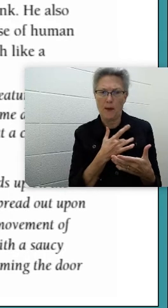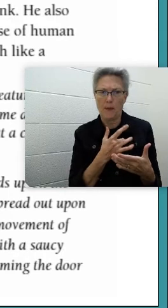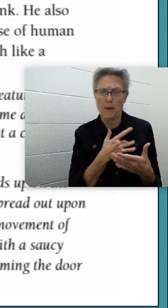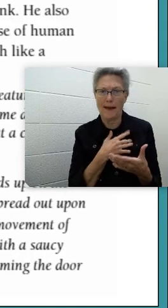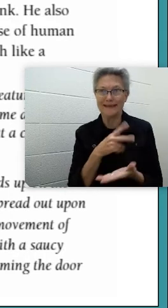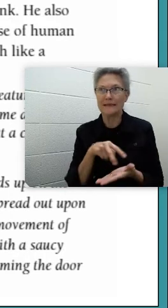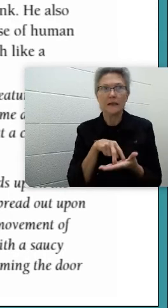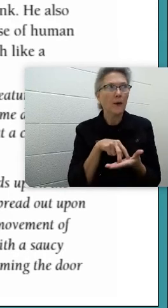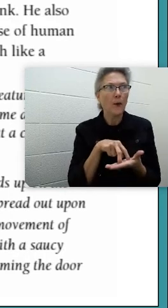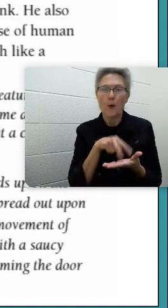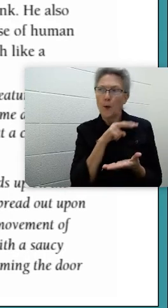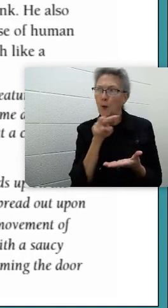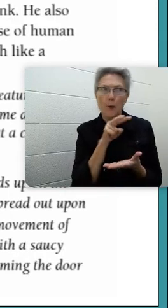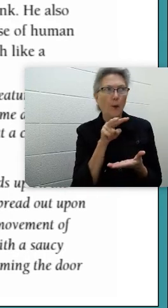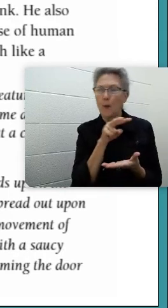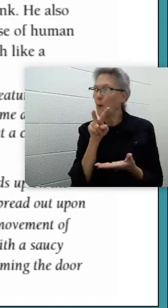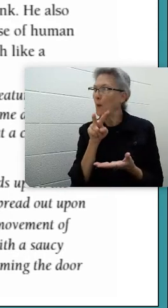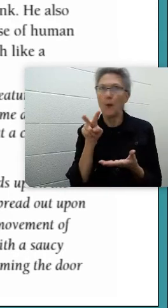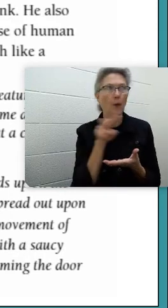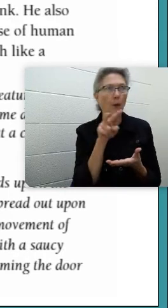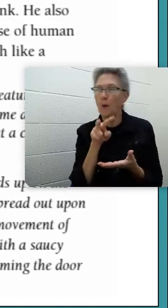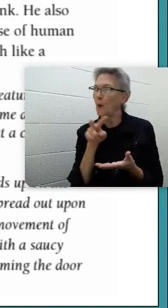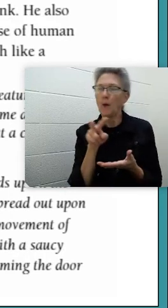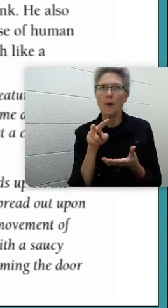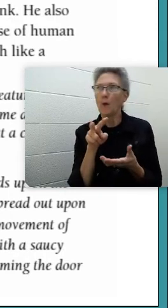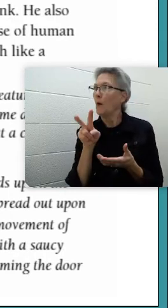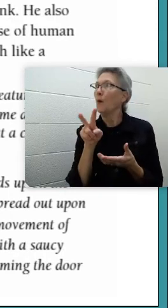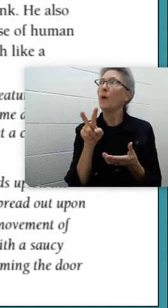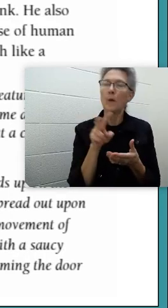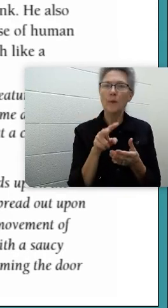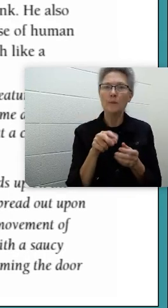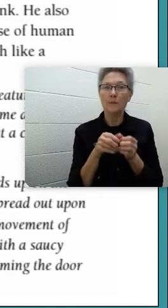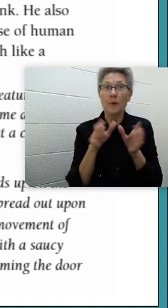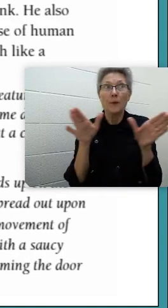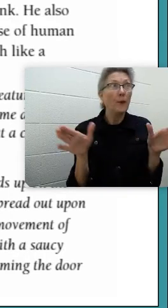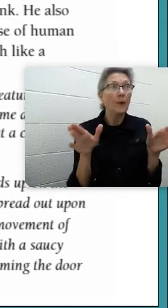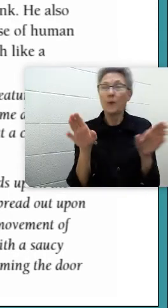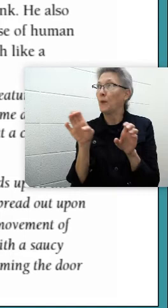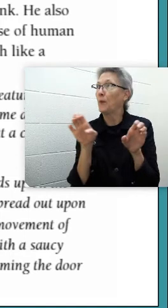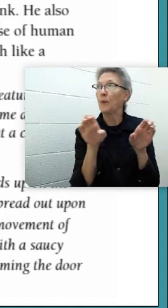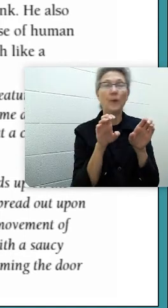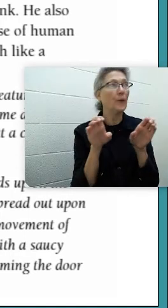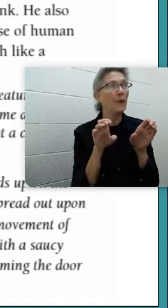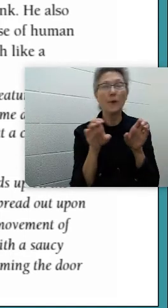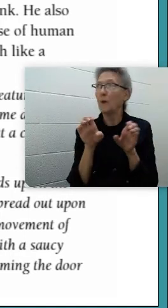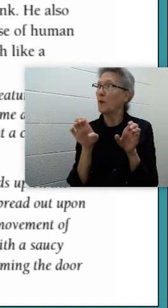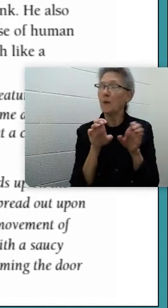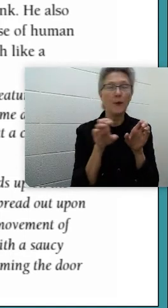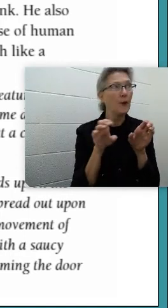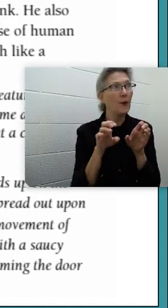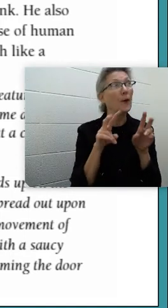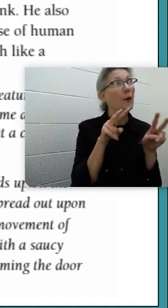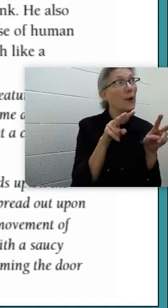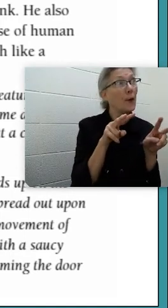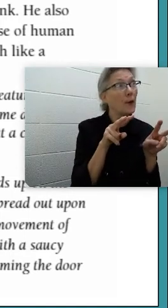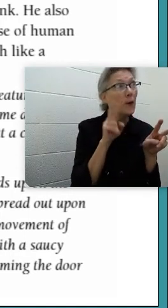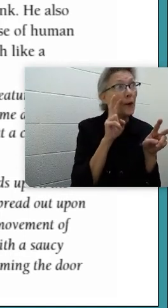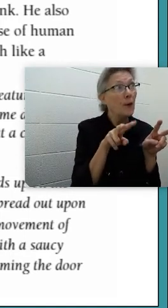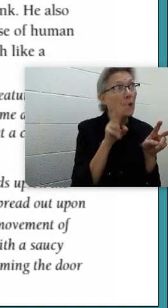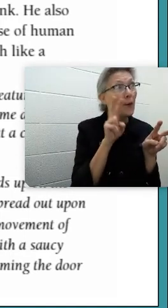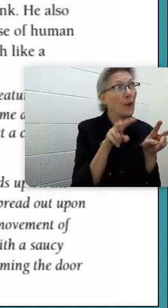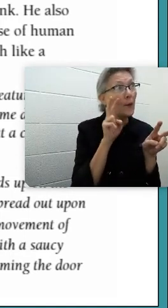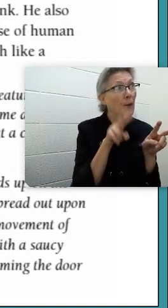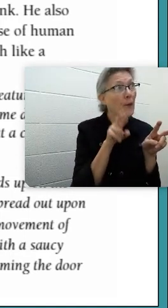stands up on the wall by the roadside. With his hands spread out upon his breast, he regards you intently.